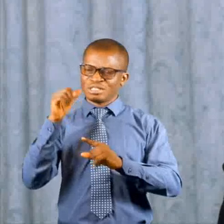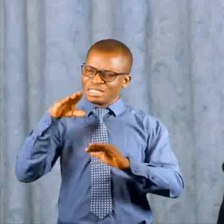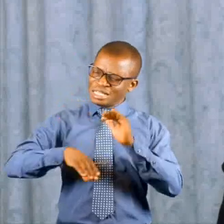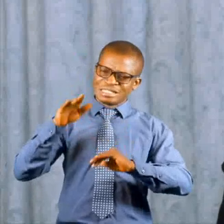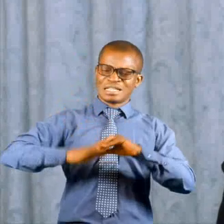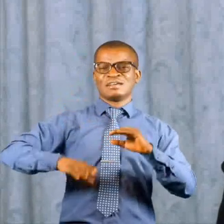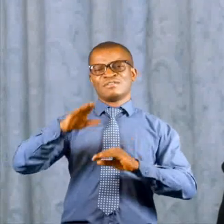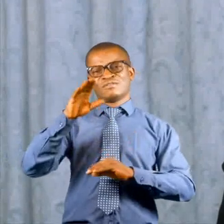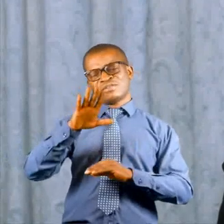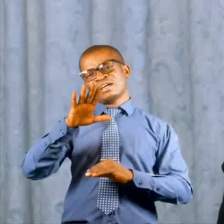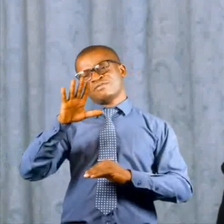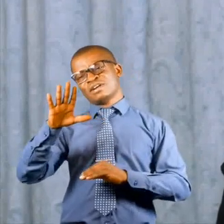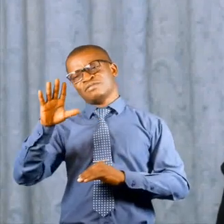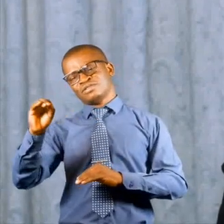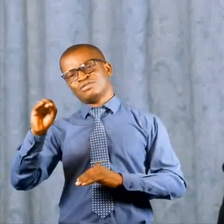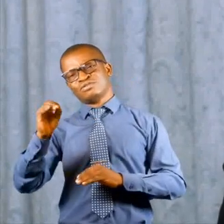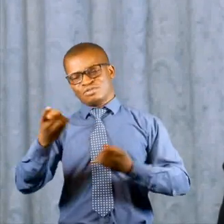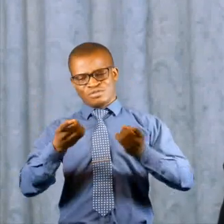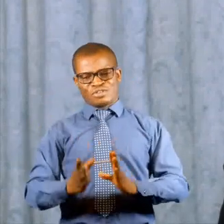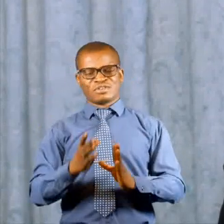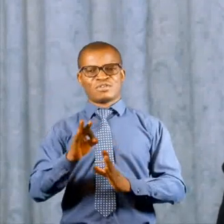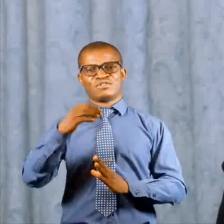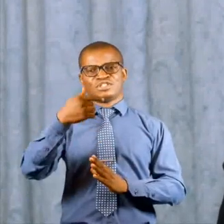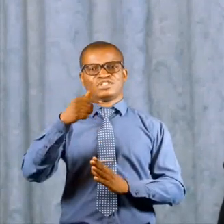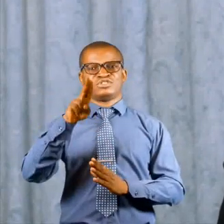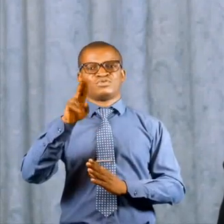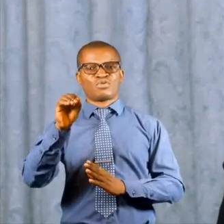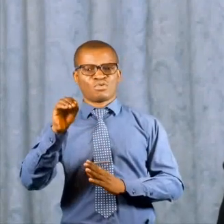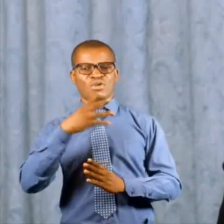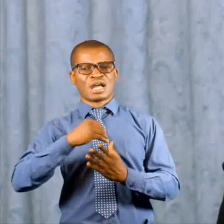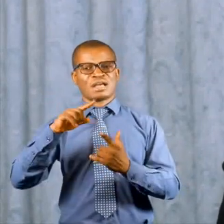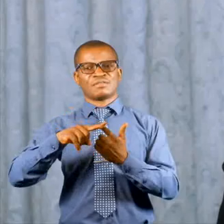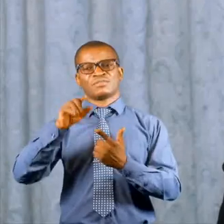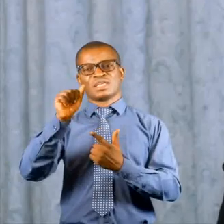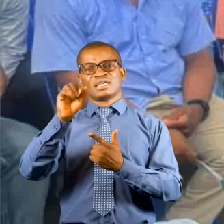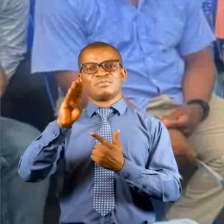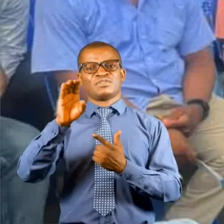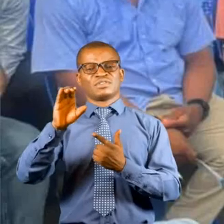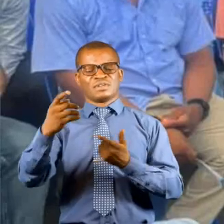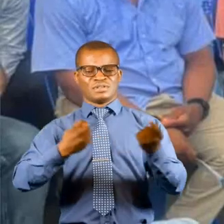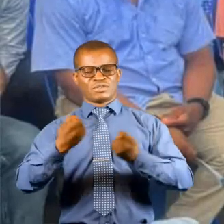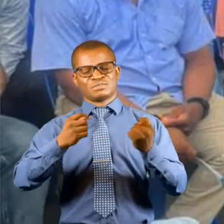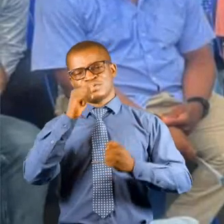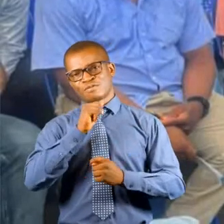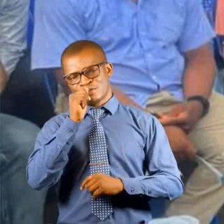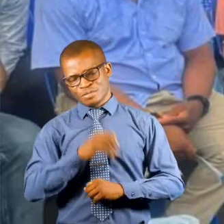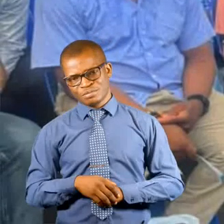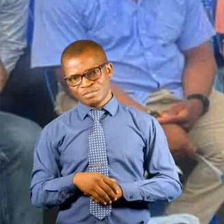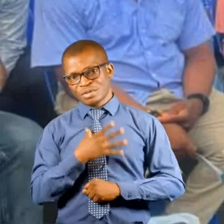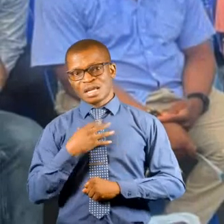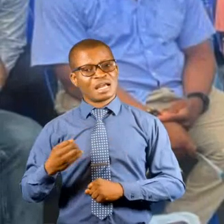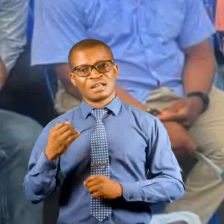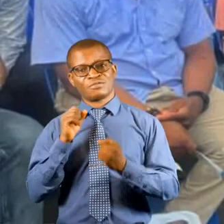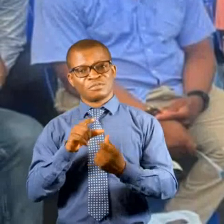550 drivers of the GUO and the ABC Transport Company. And with the